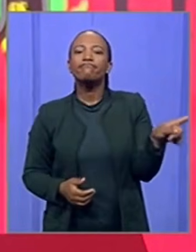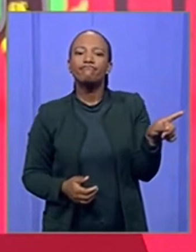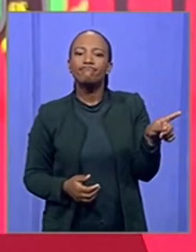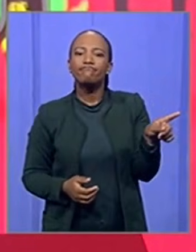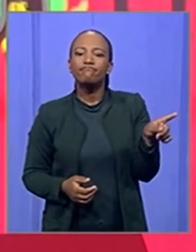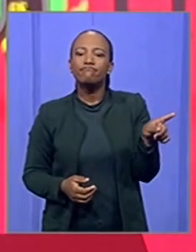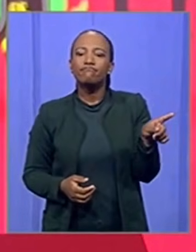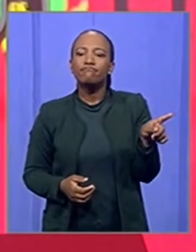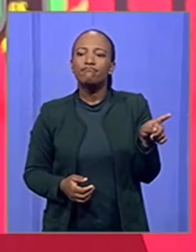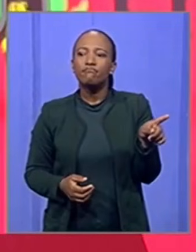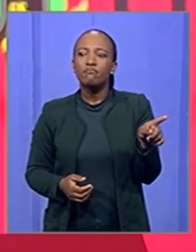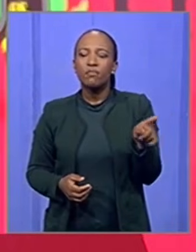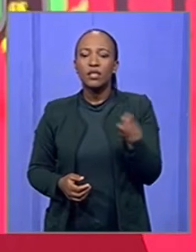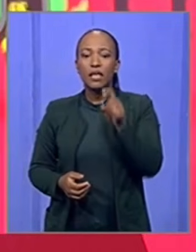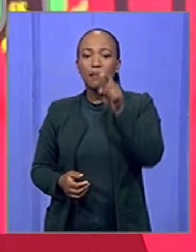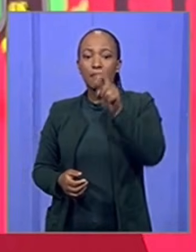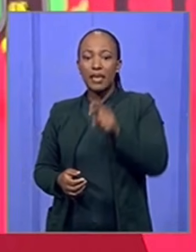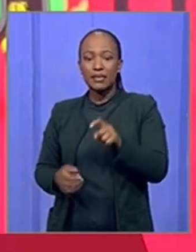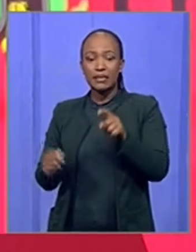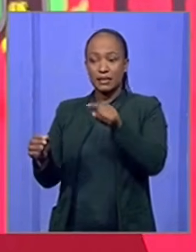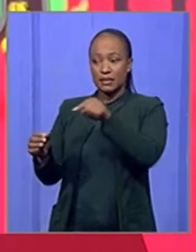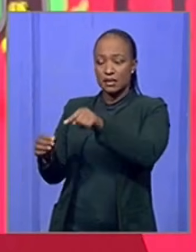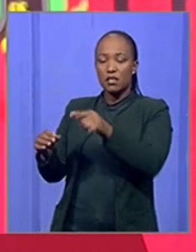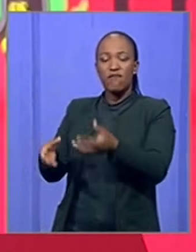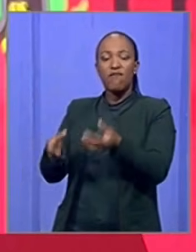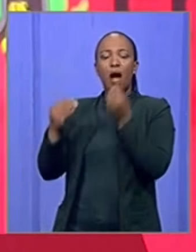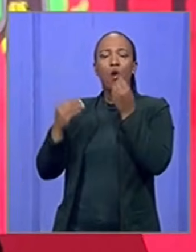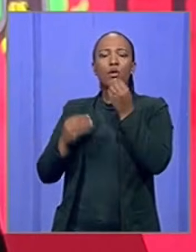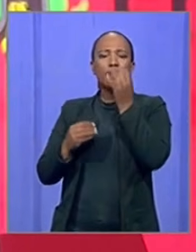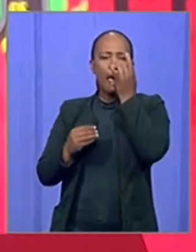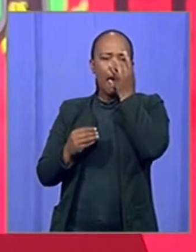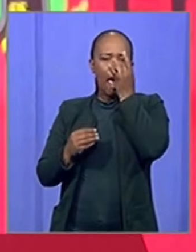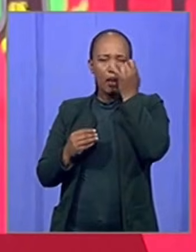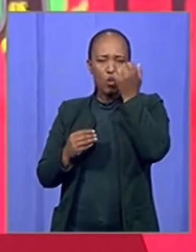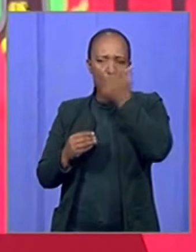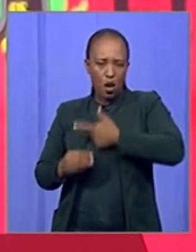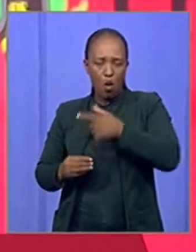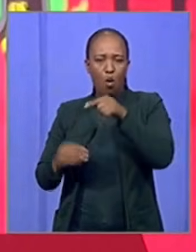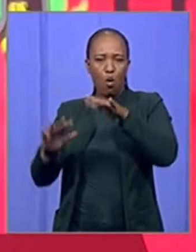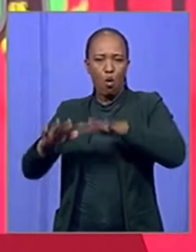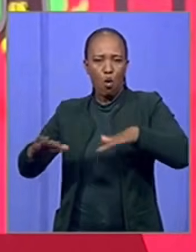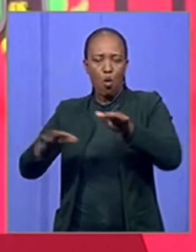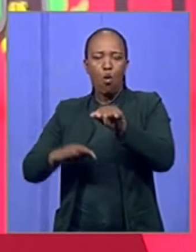So they must find Eldorado Park ready. When they switch off load shedding,